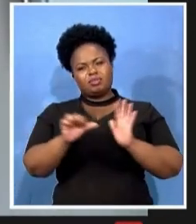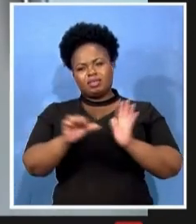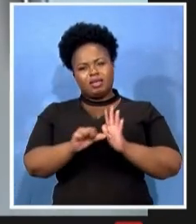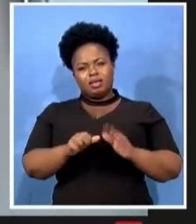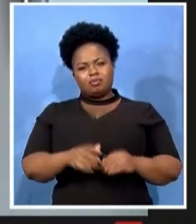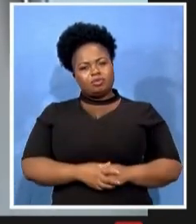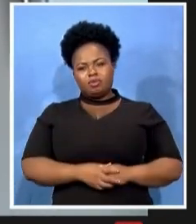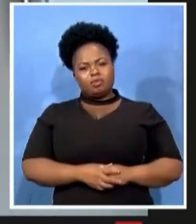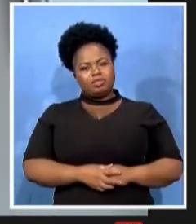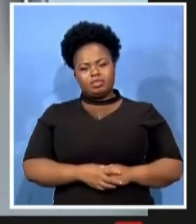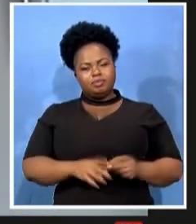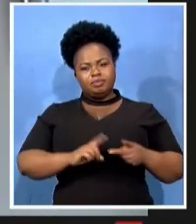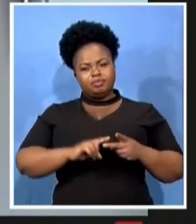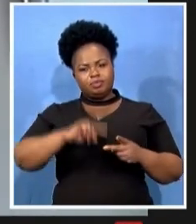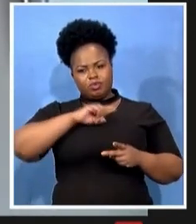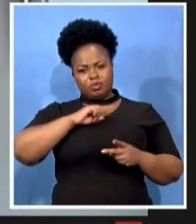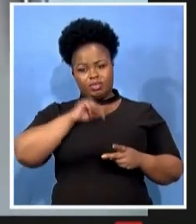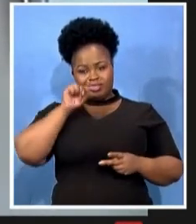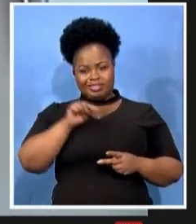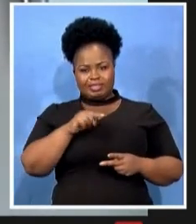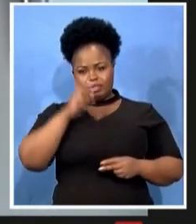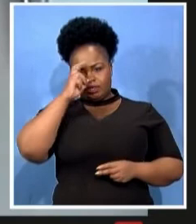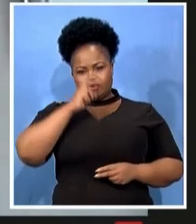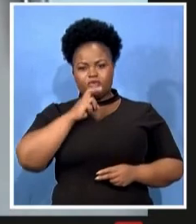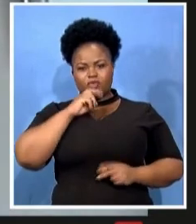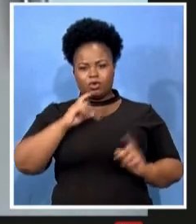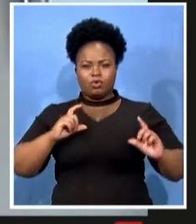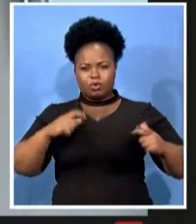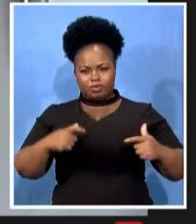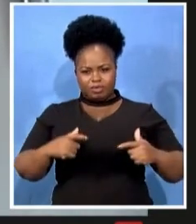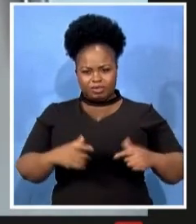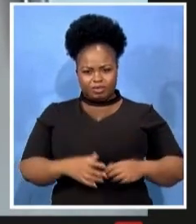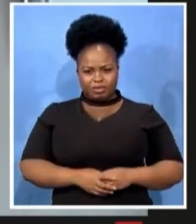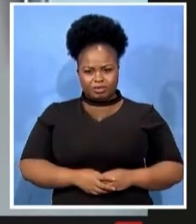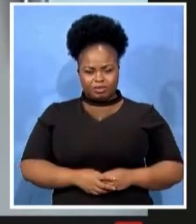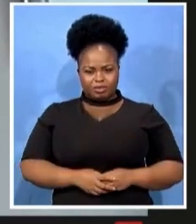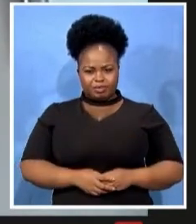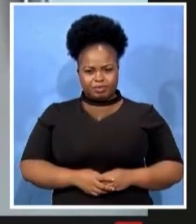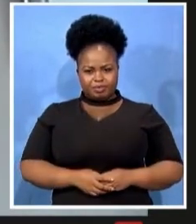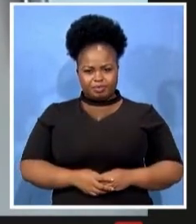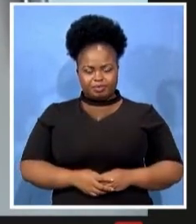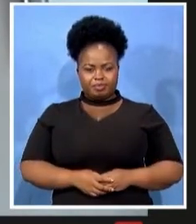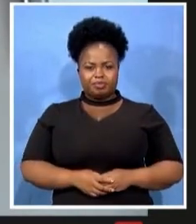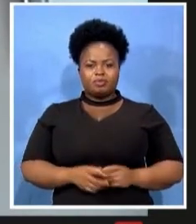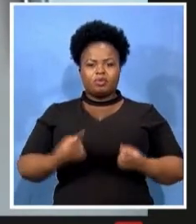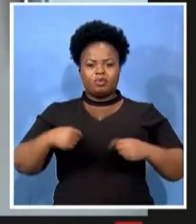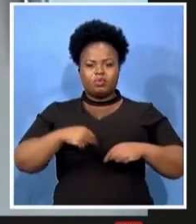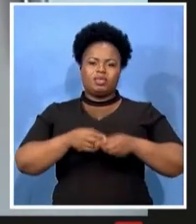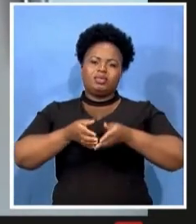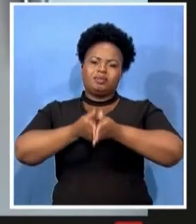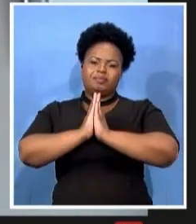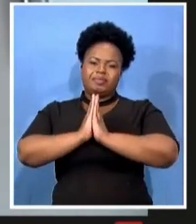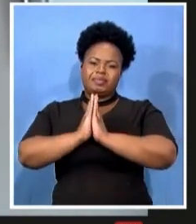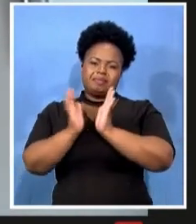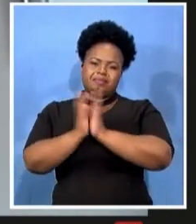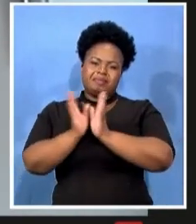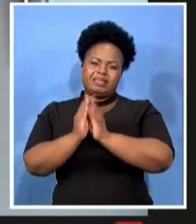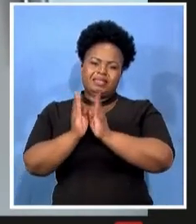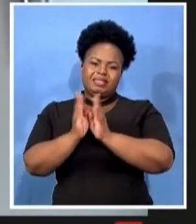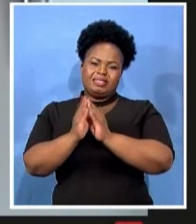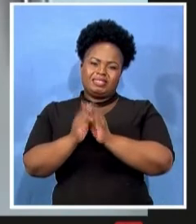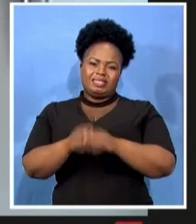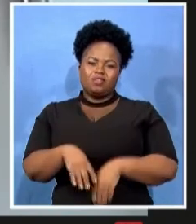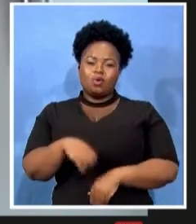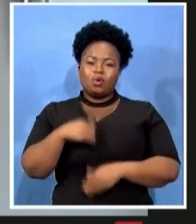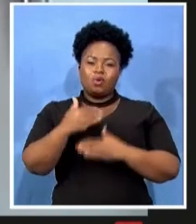Portfolio Committee. Well, we have been asking for a meeting with the Portfolio Committee for over 2 weeks. We have been